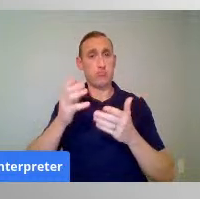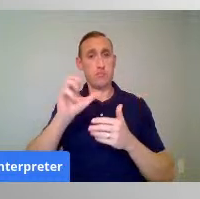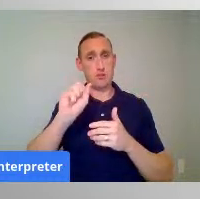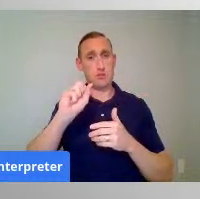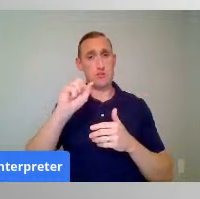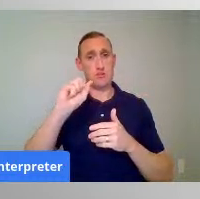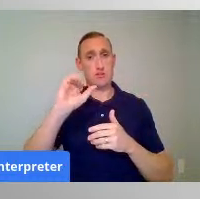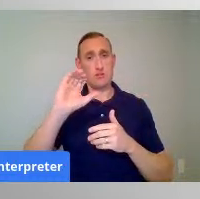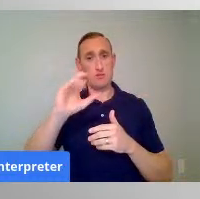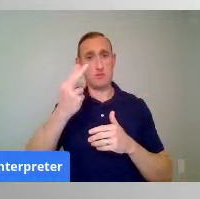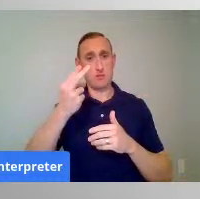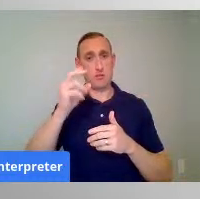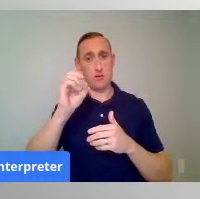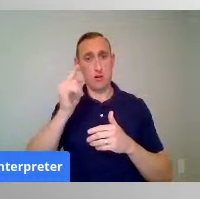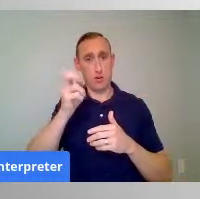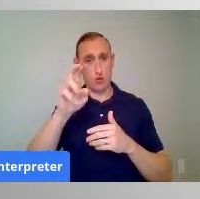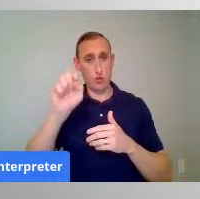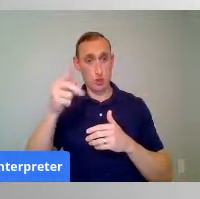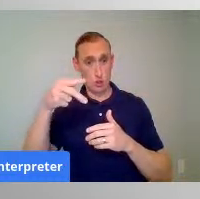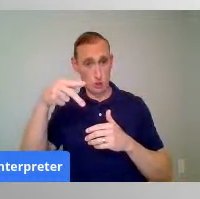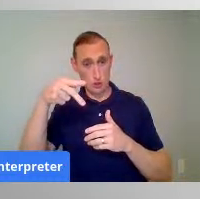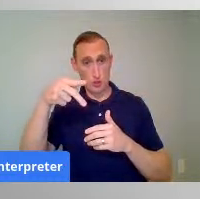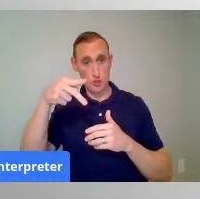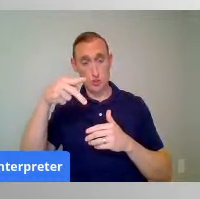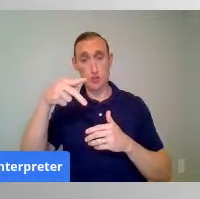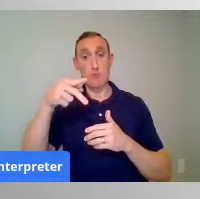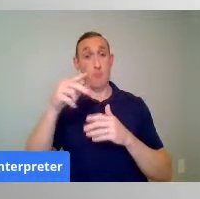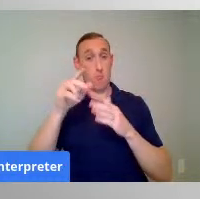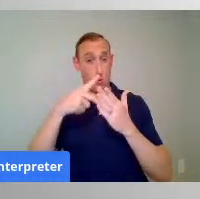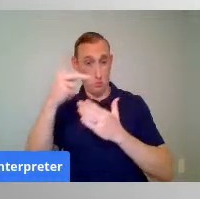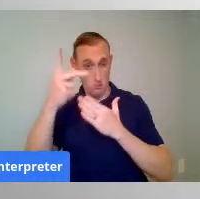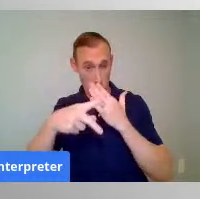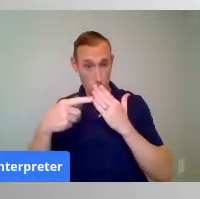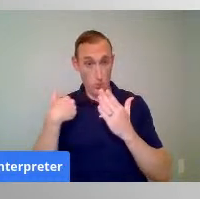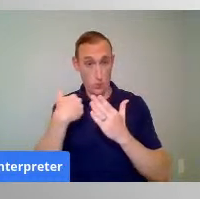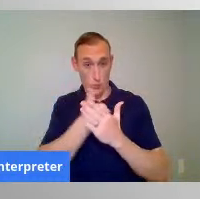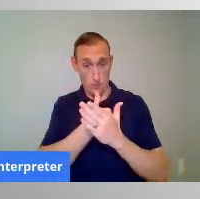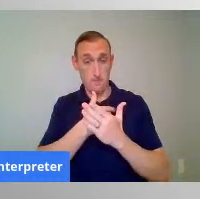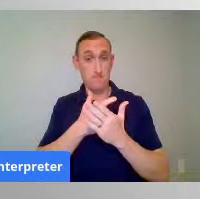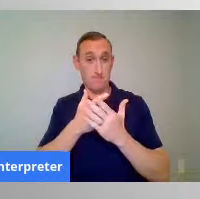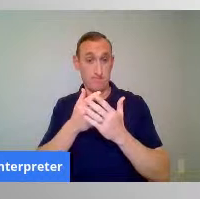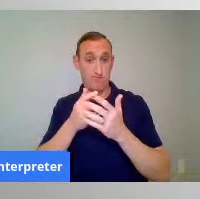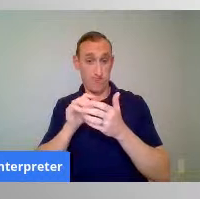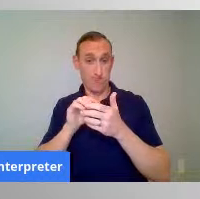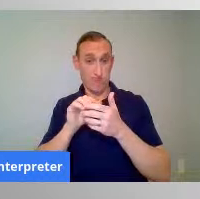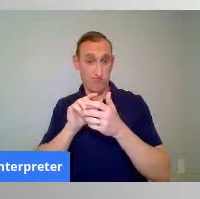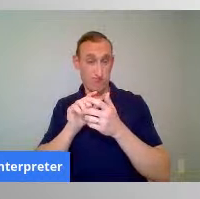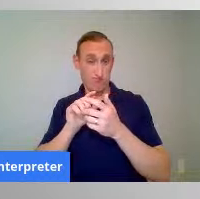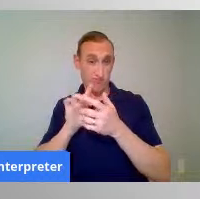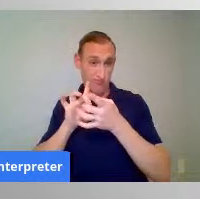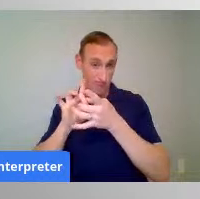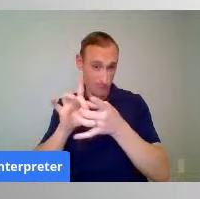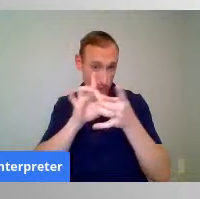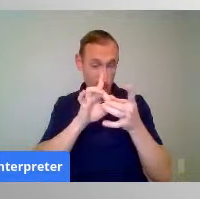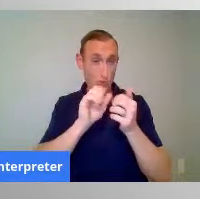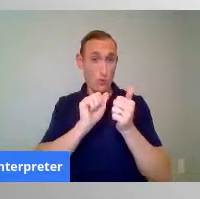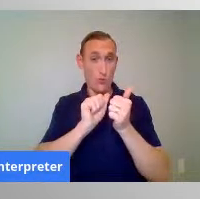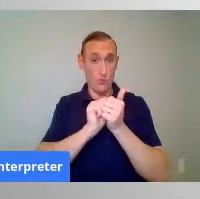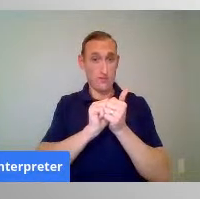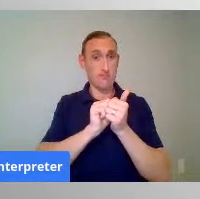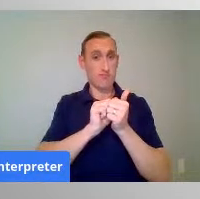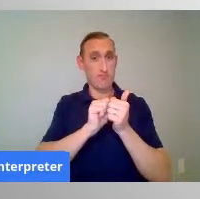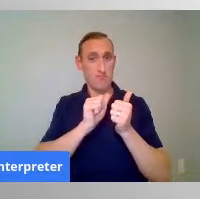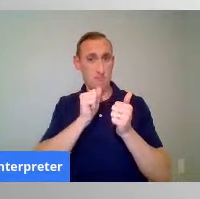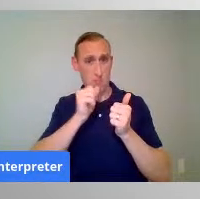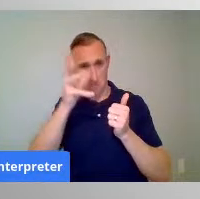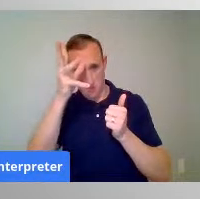family engagement specialists in the district to connect parents with scholarship opportunities for